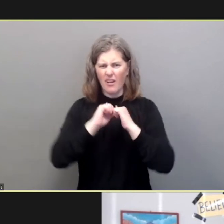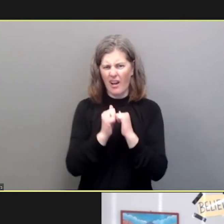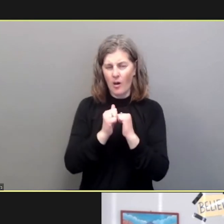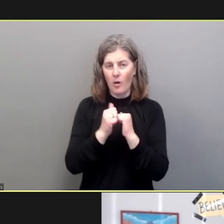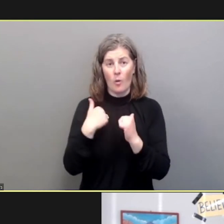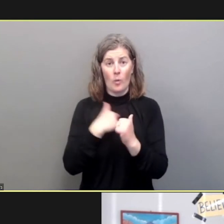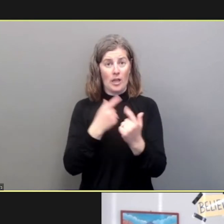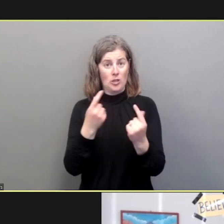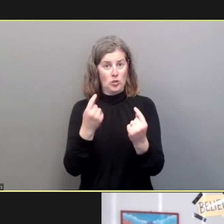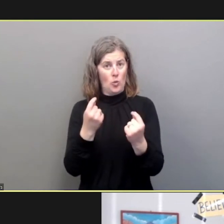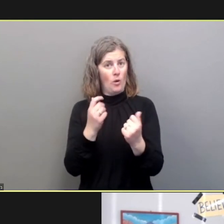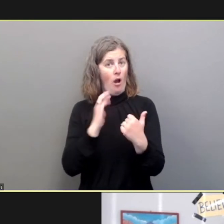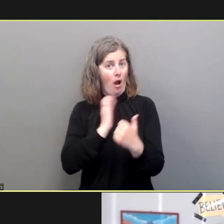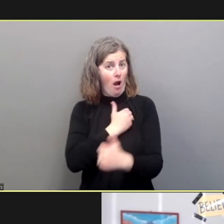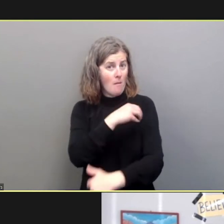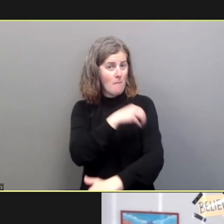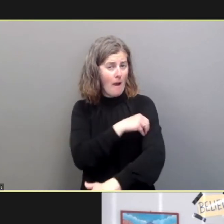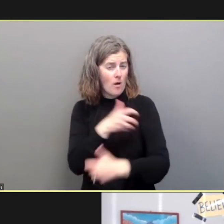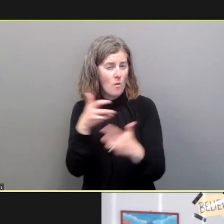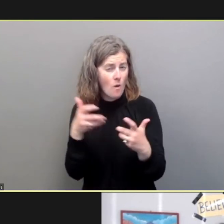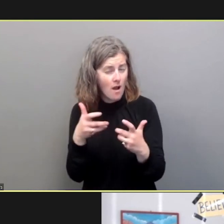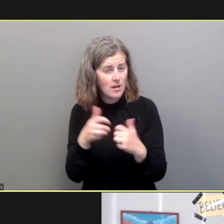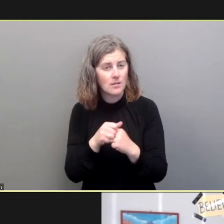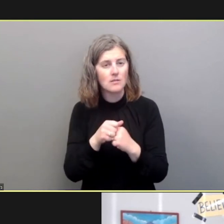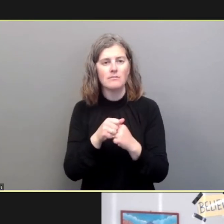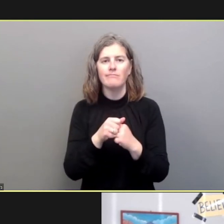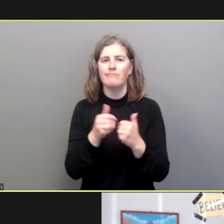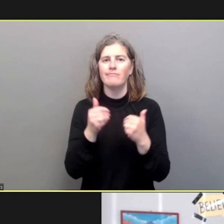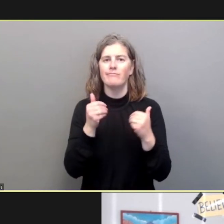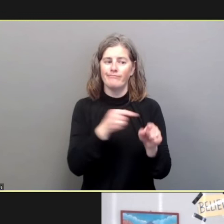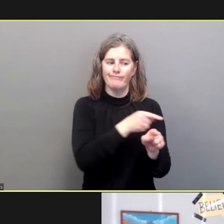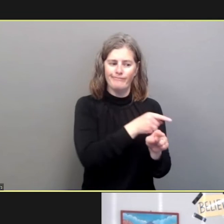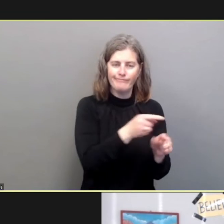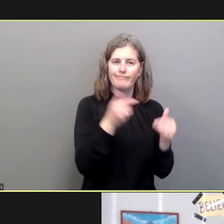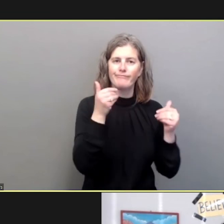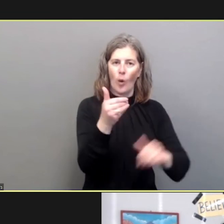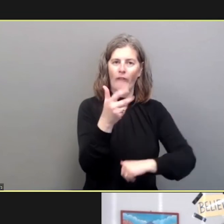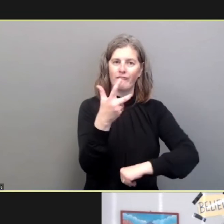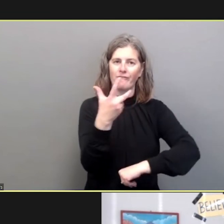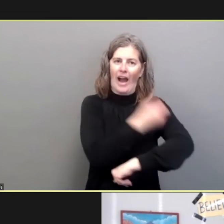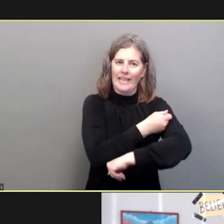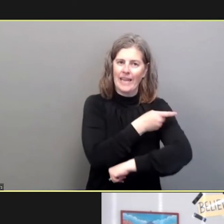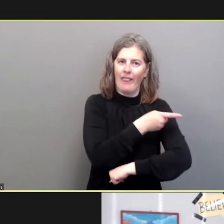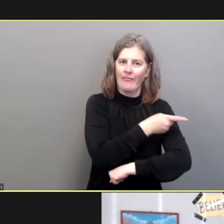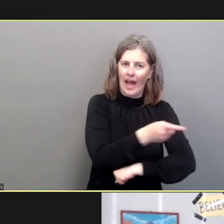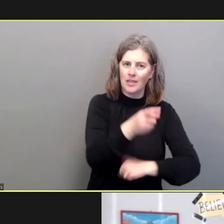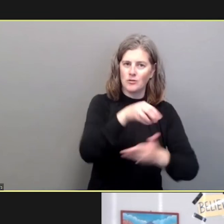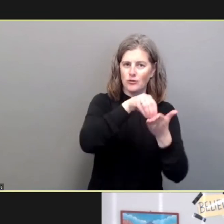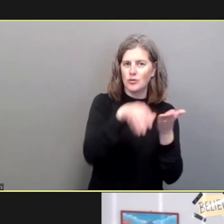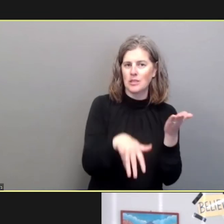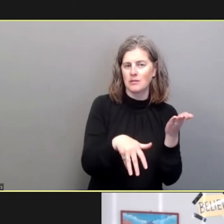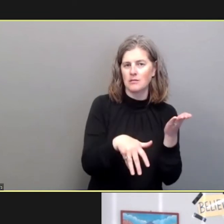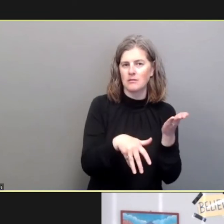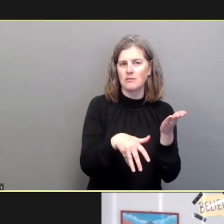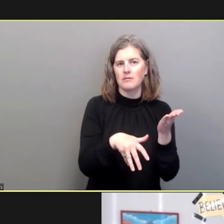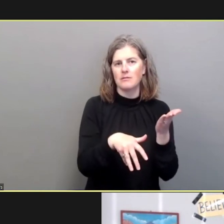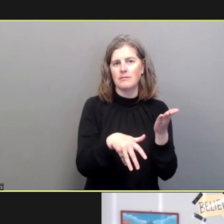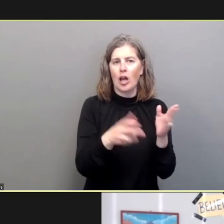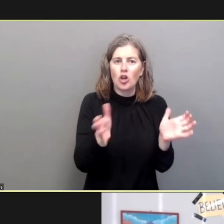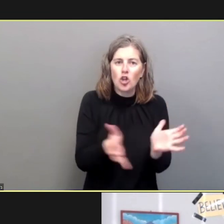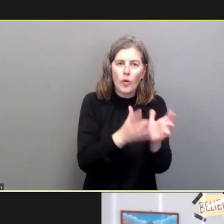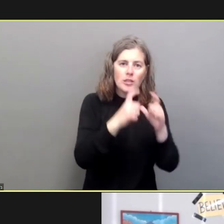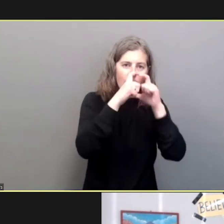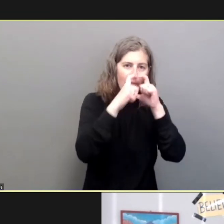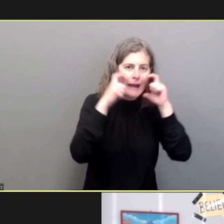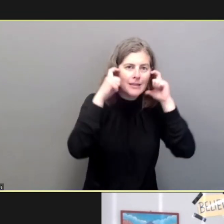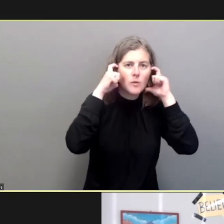is within our power right now is to vaccinate our 5 to 11-year-old kids, encourage the mask wearing that they do